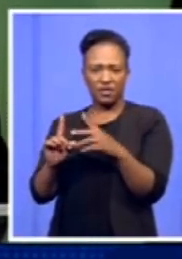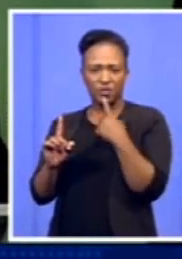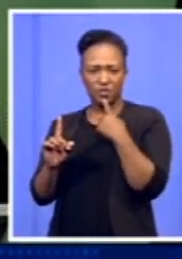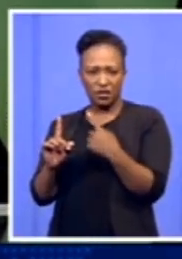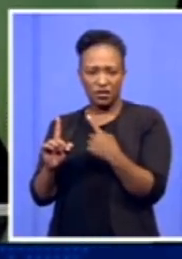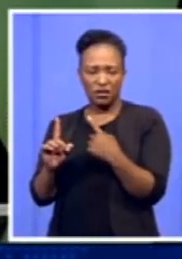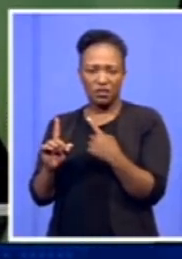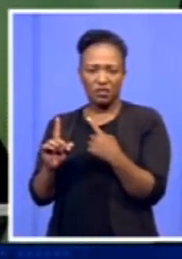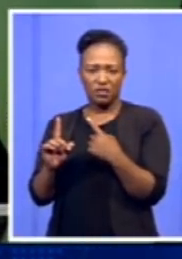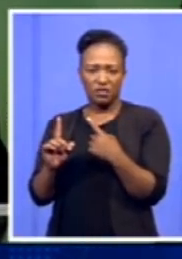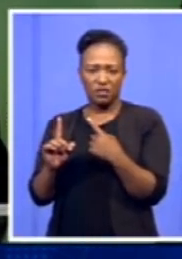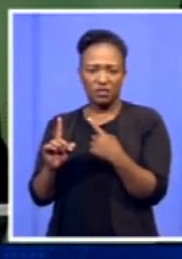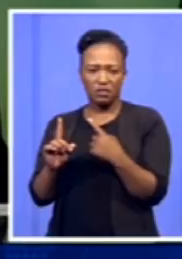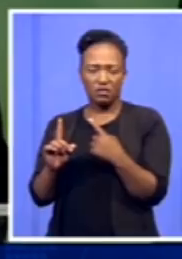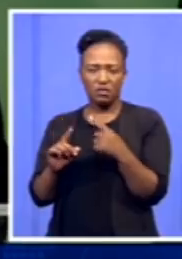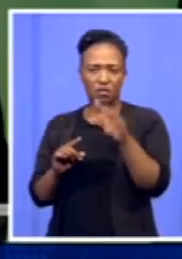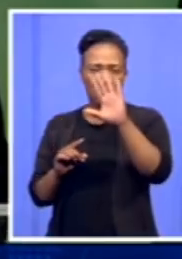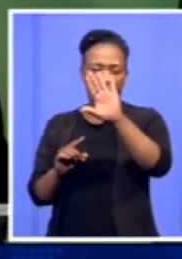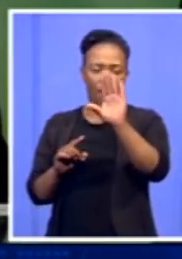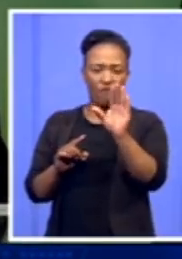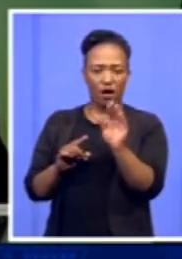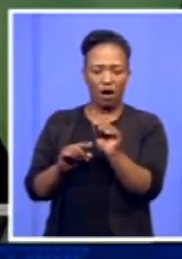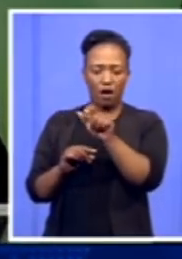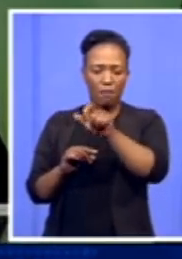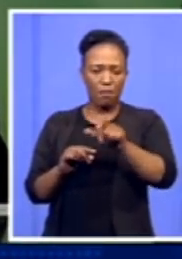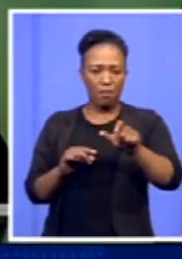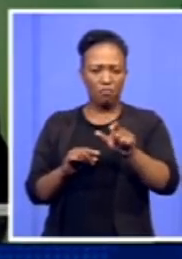Africans who are affected